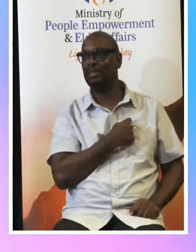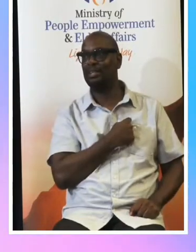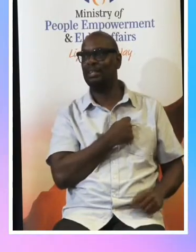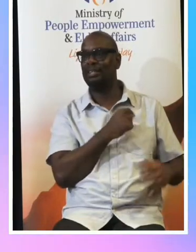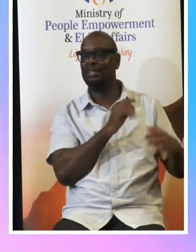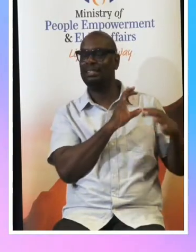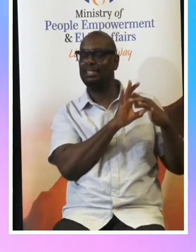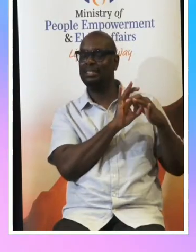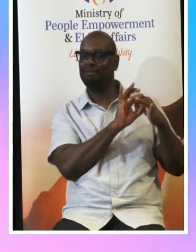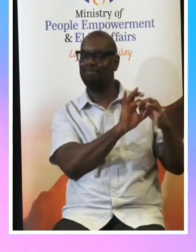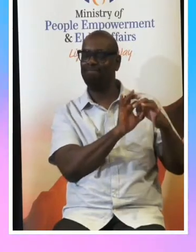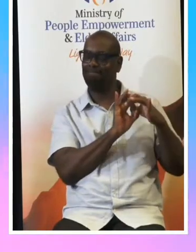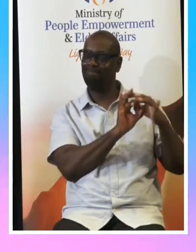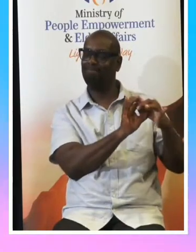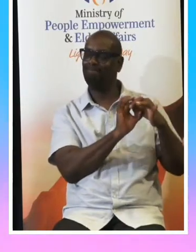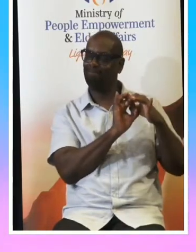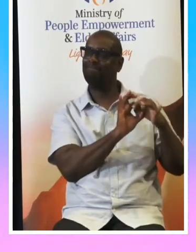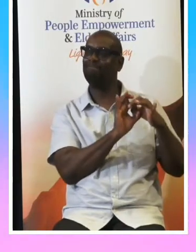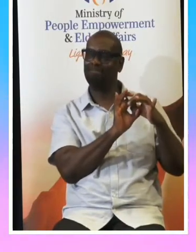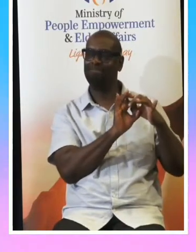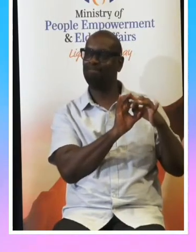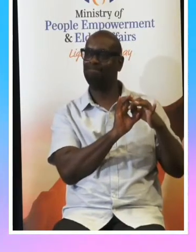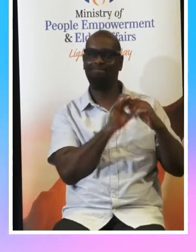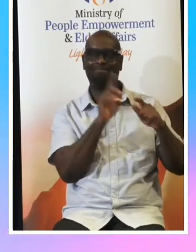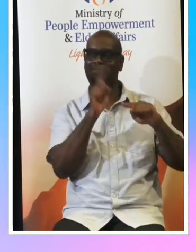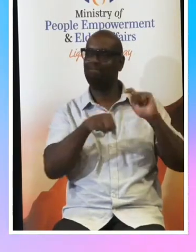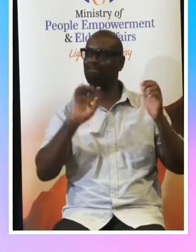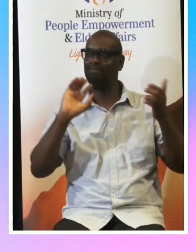is unmatched.